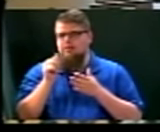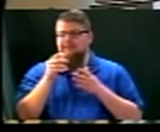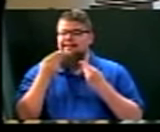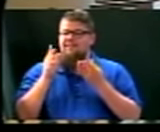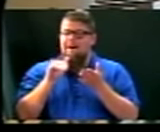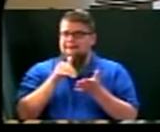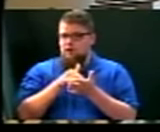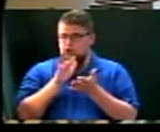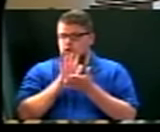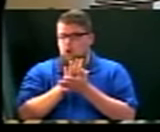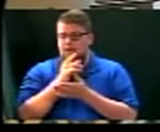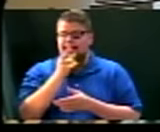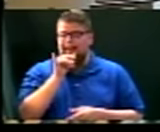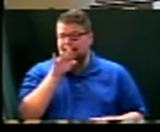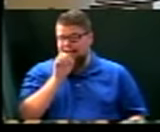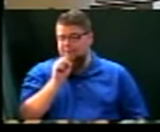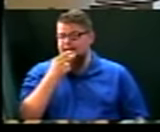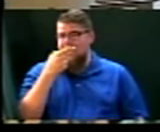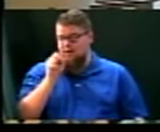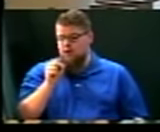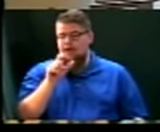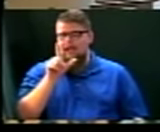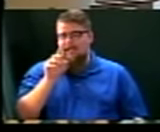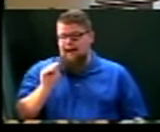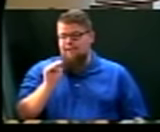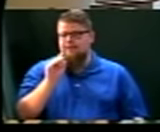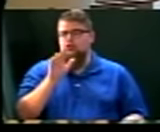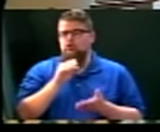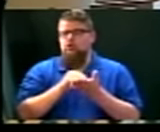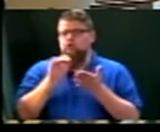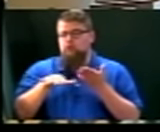School, Gibbs High School, and the L&N STEM Academy.